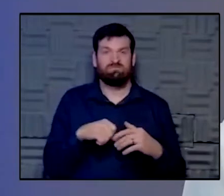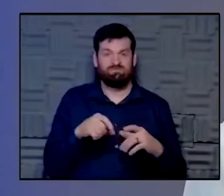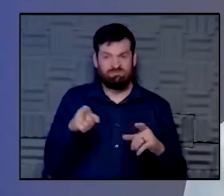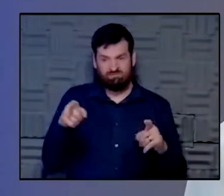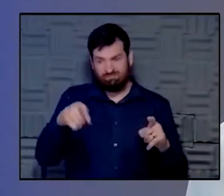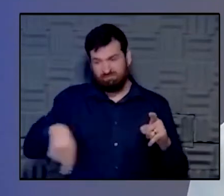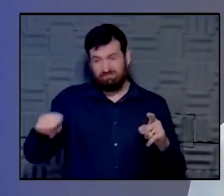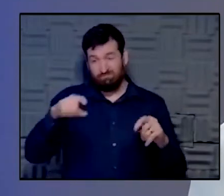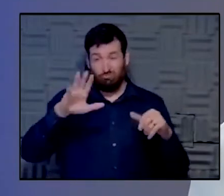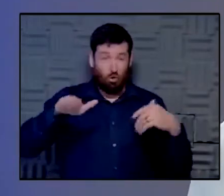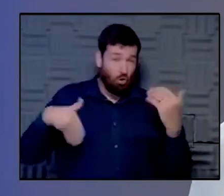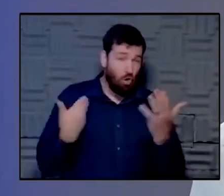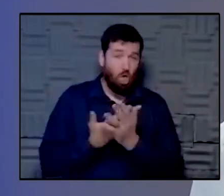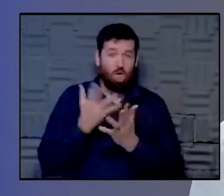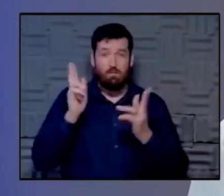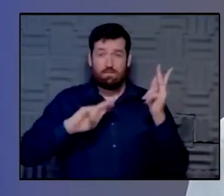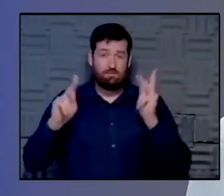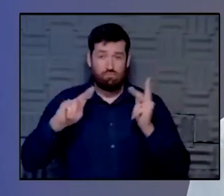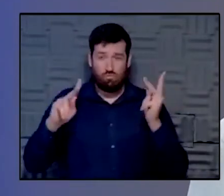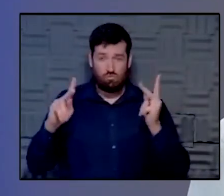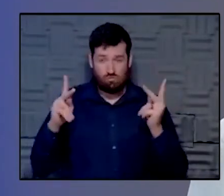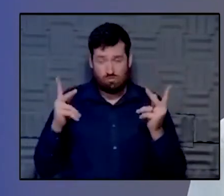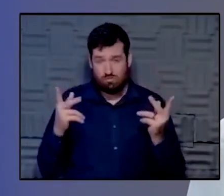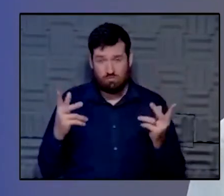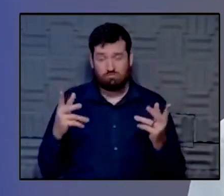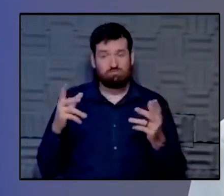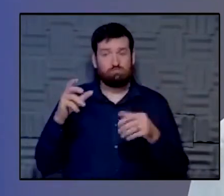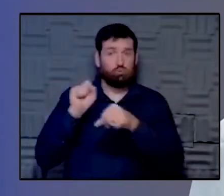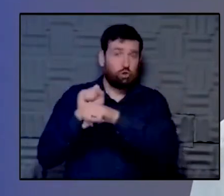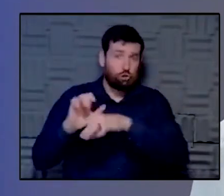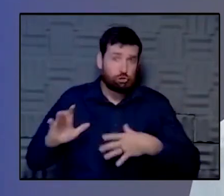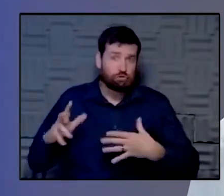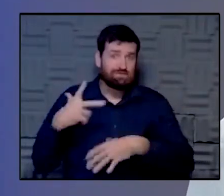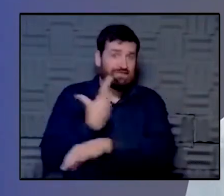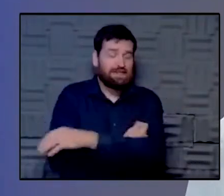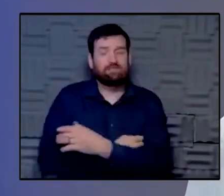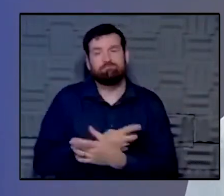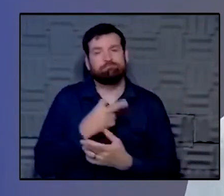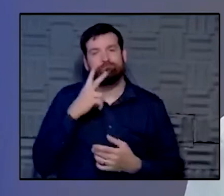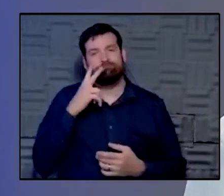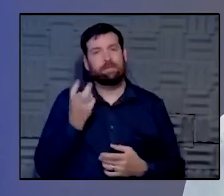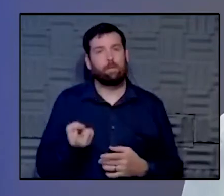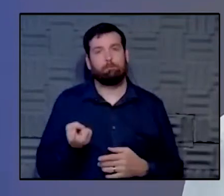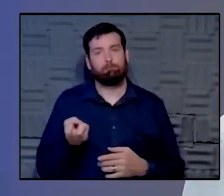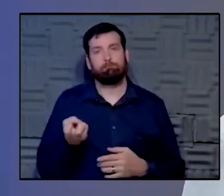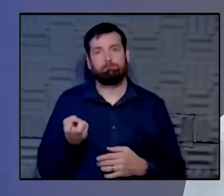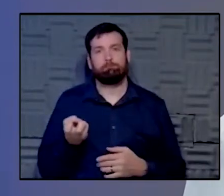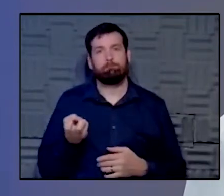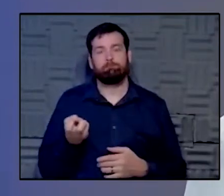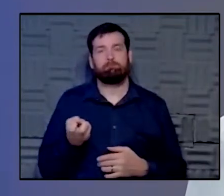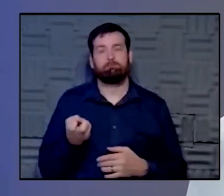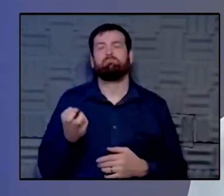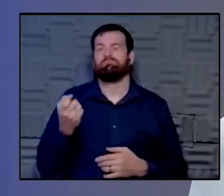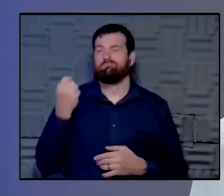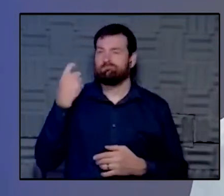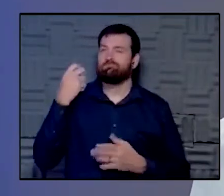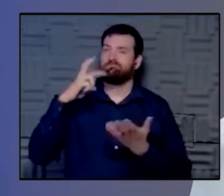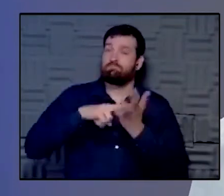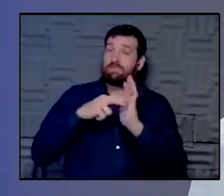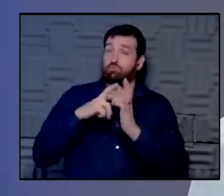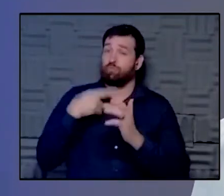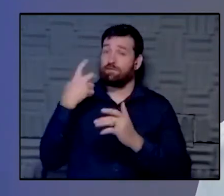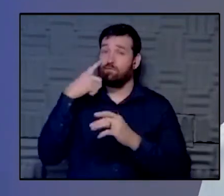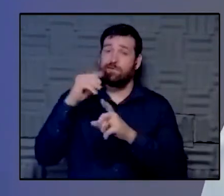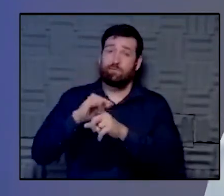of the clients or the workers are vaccinated. So you have to understand there is that risk of